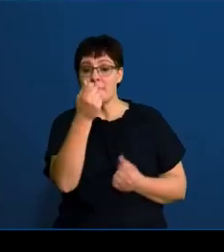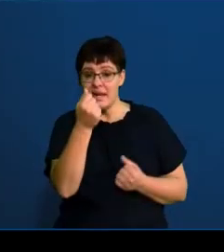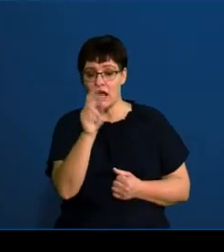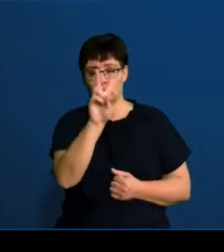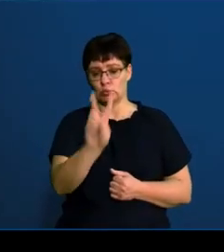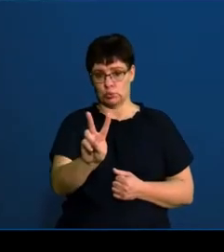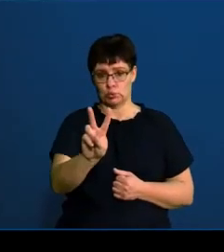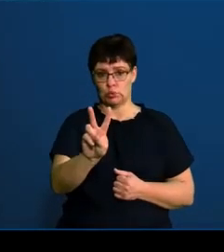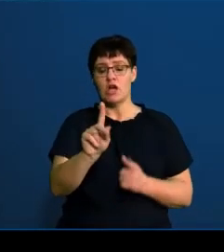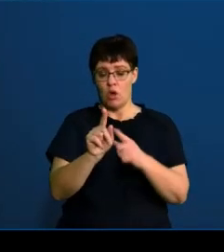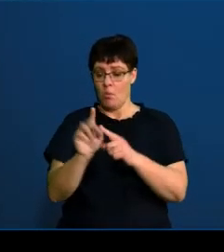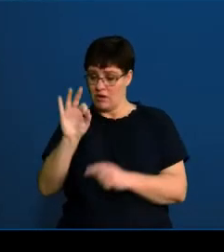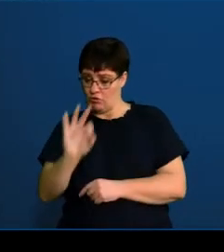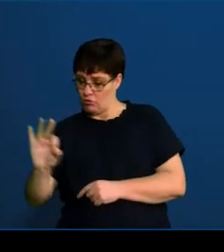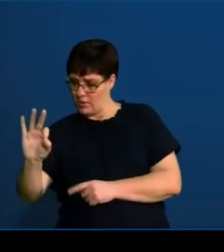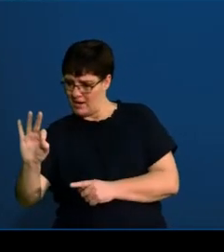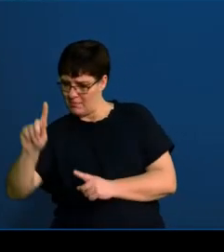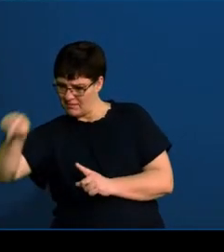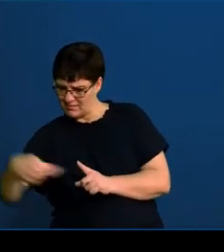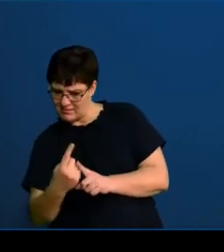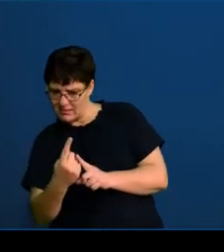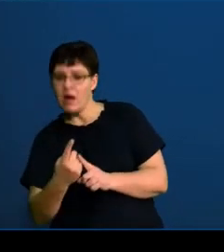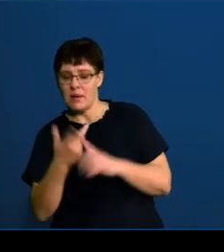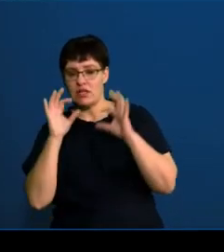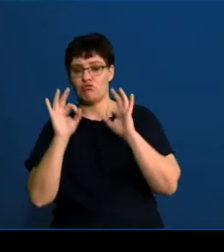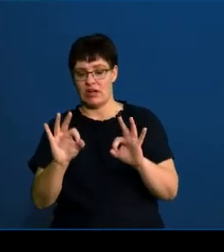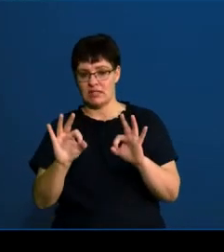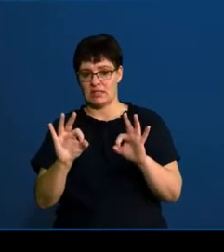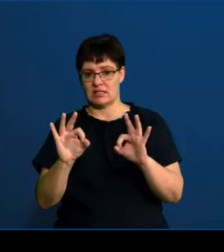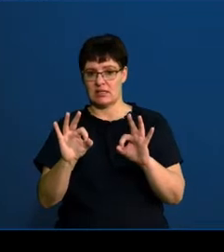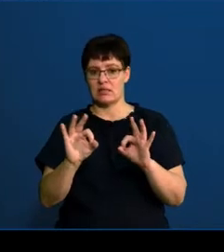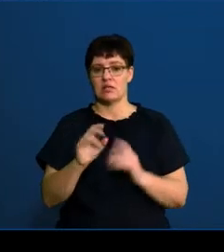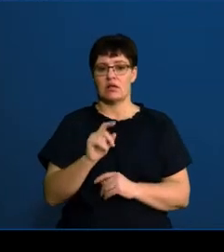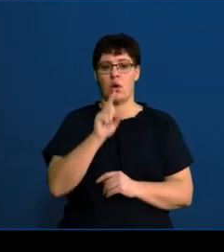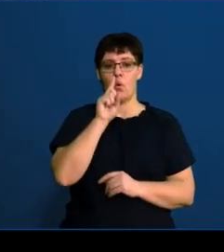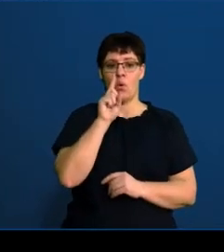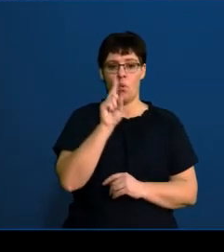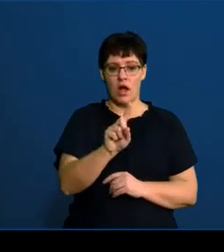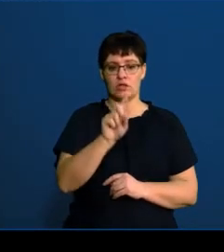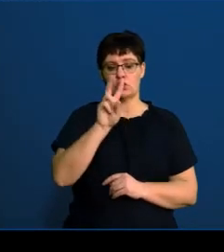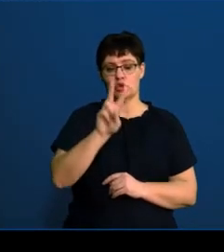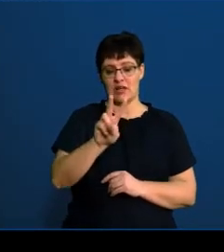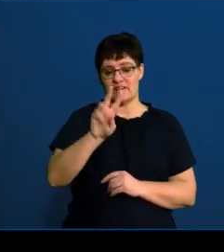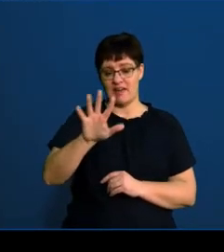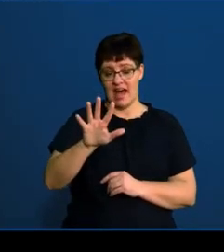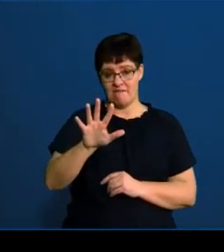need to round this off, and you're always going to round it correctly. So I'm going to write it as